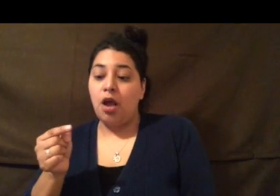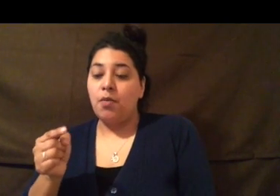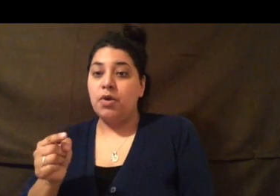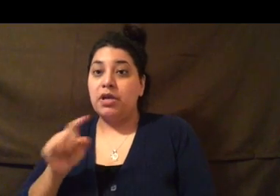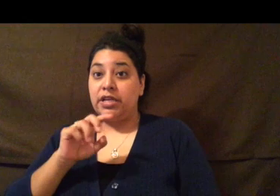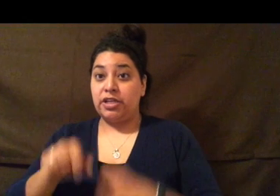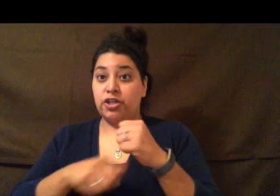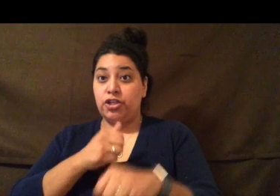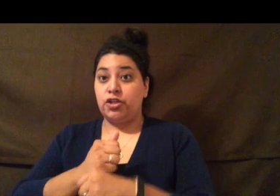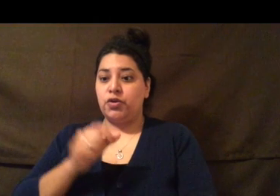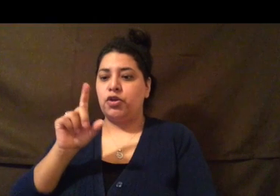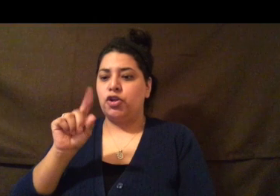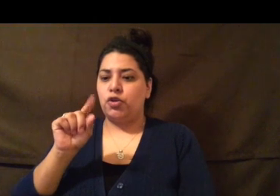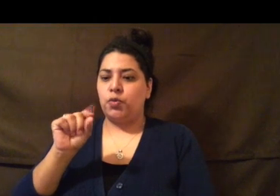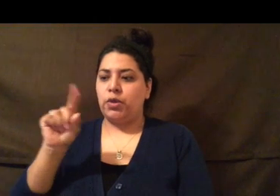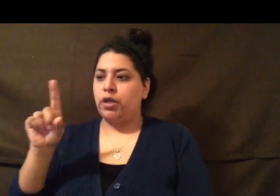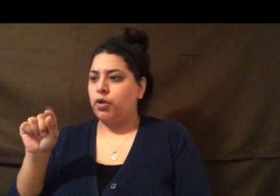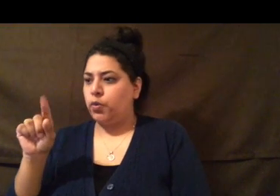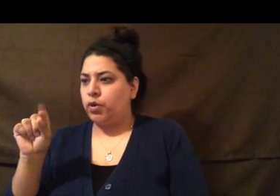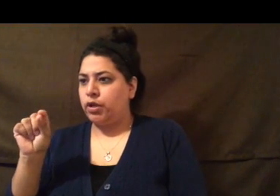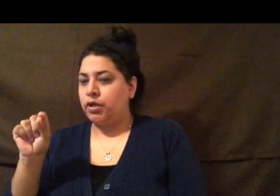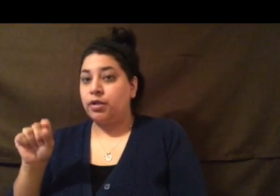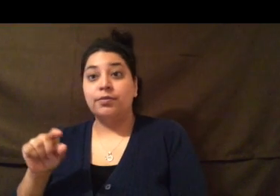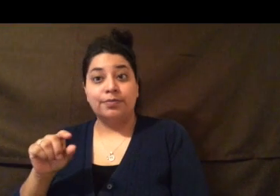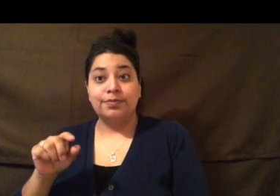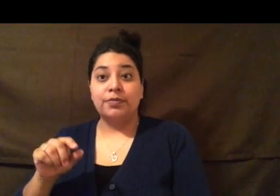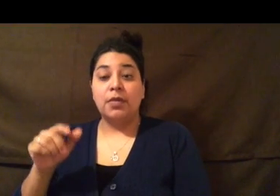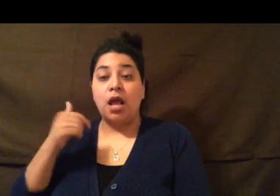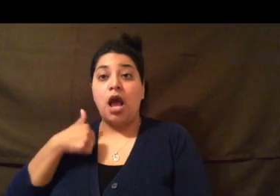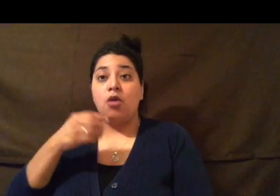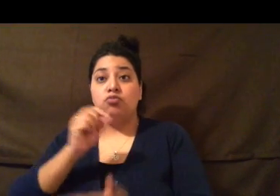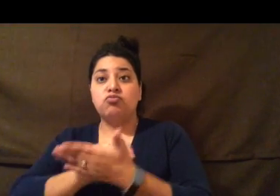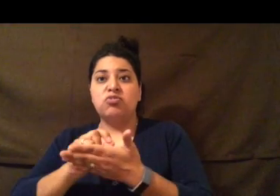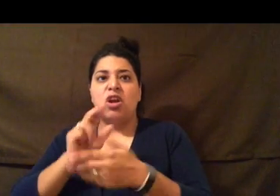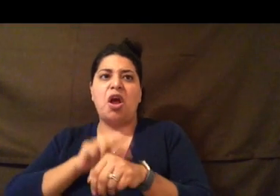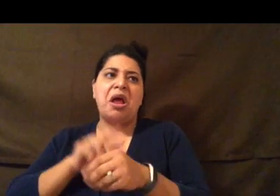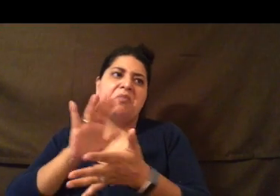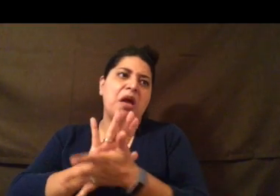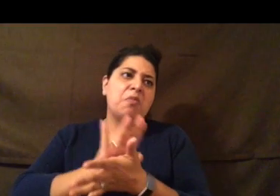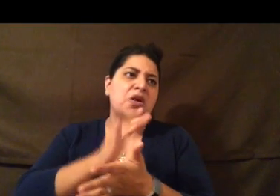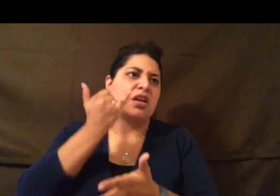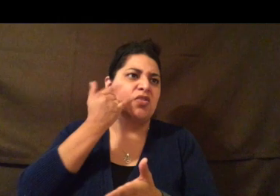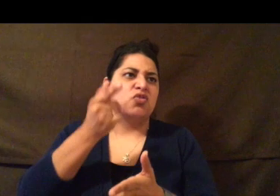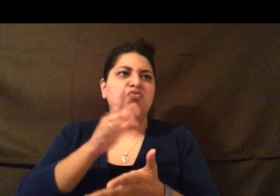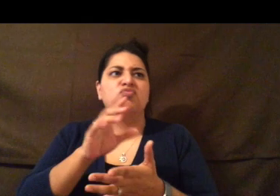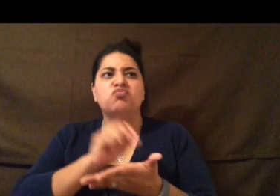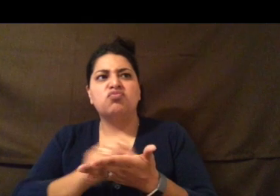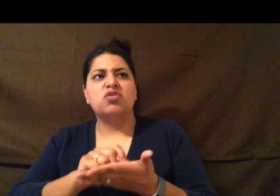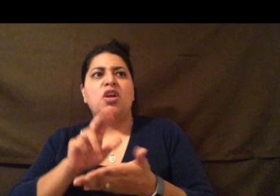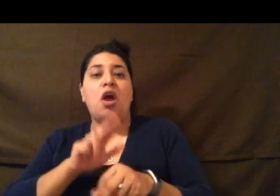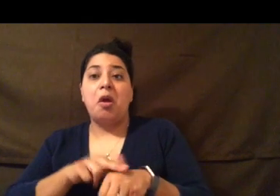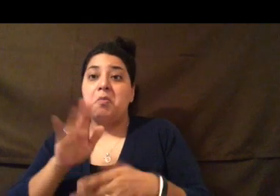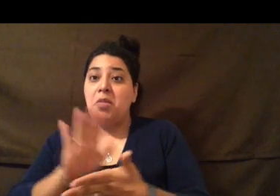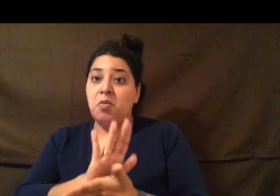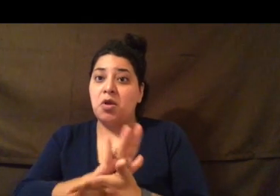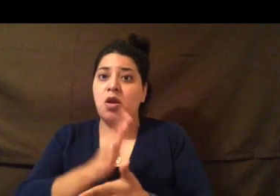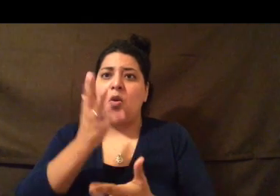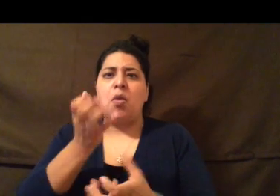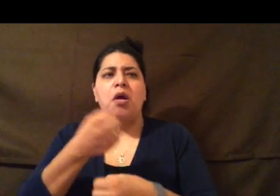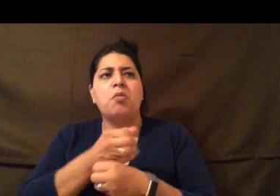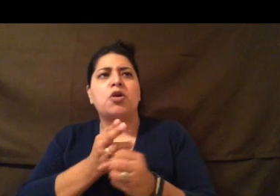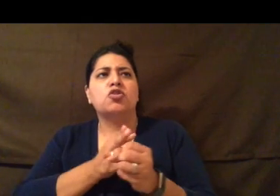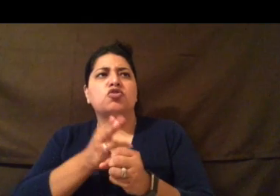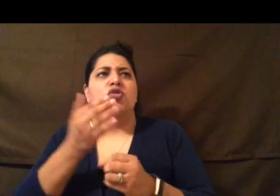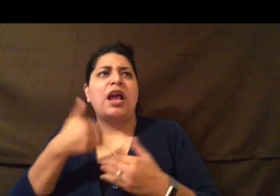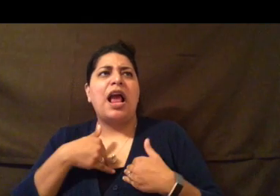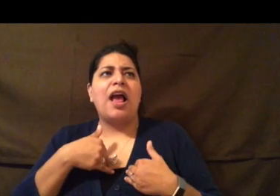a comma, and the year is 2020. Okay, now I'm writing on a piece of paper. If you're writing on a piece of paper at home, you want to make